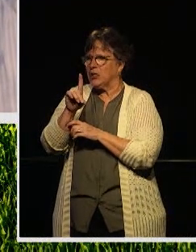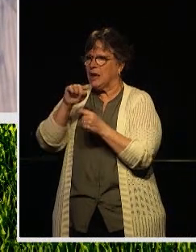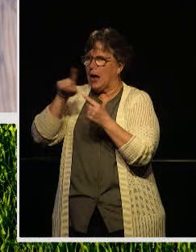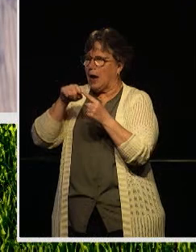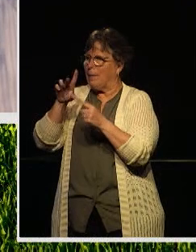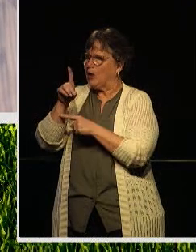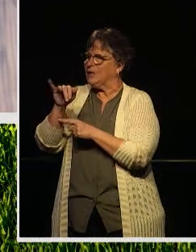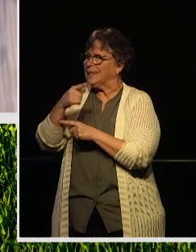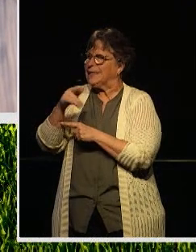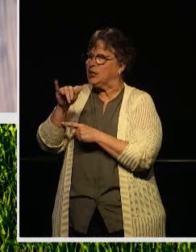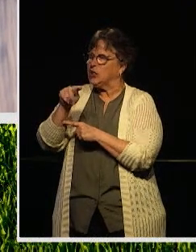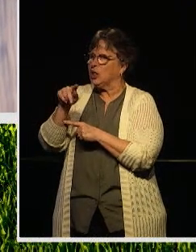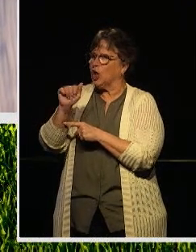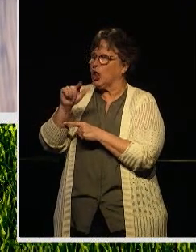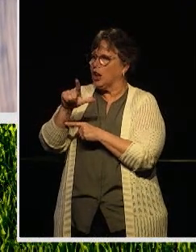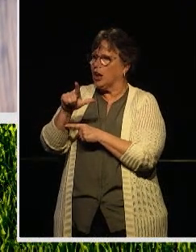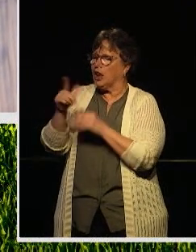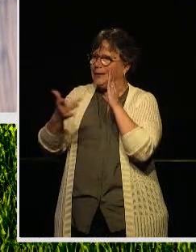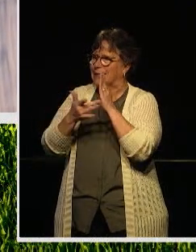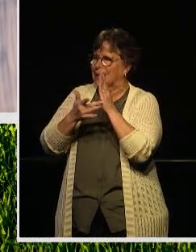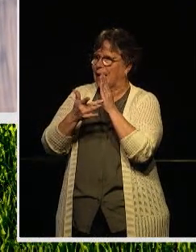of this technology?